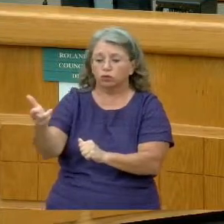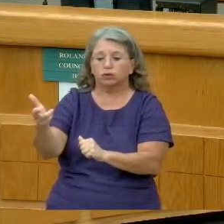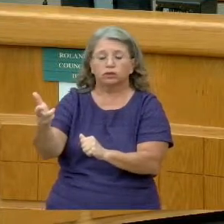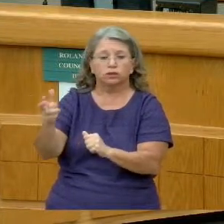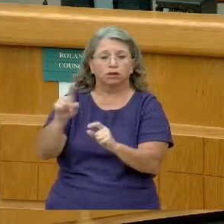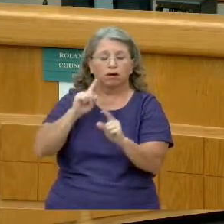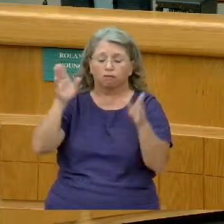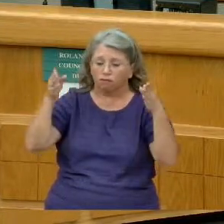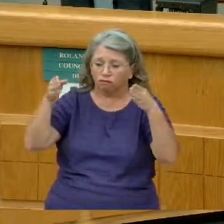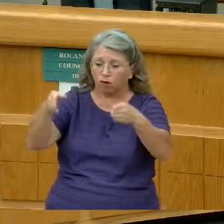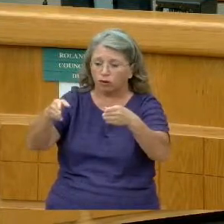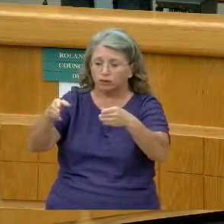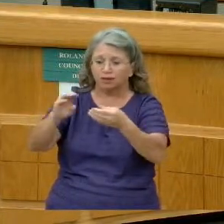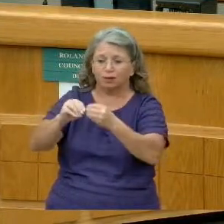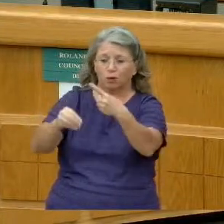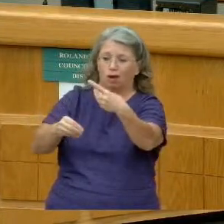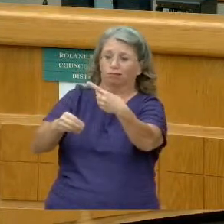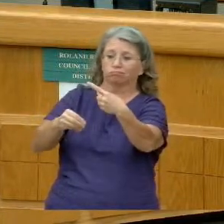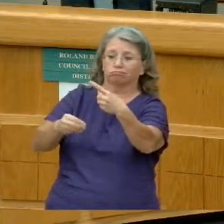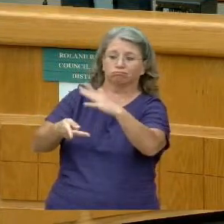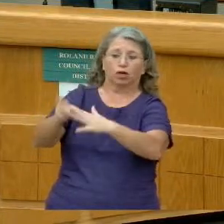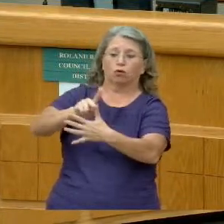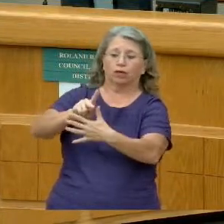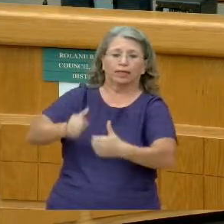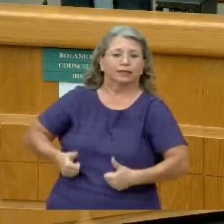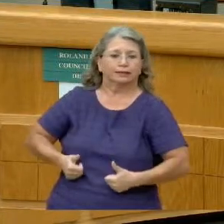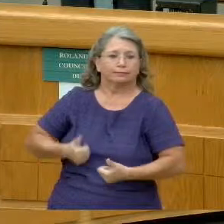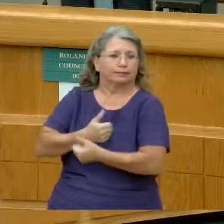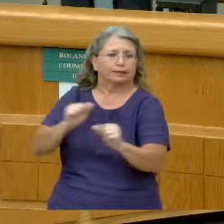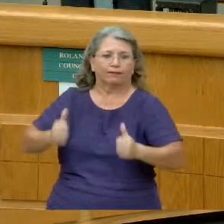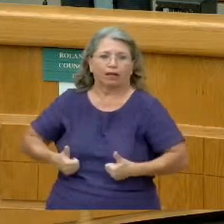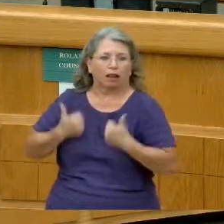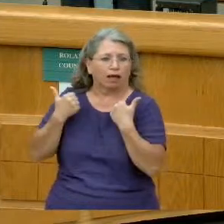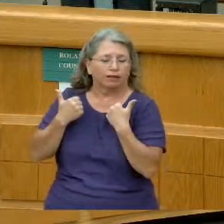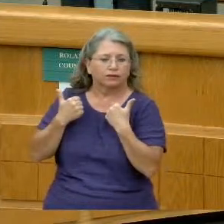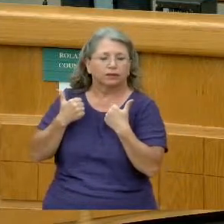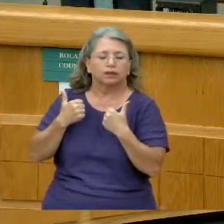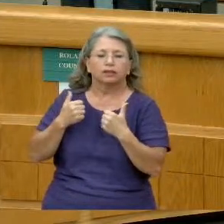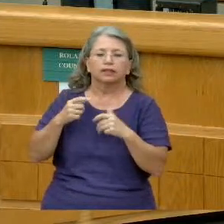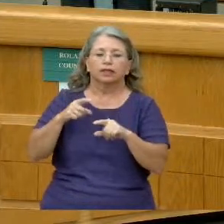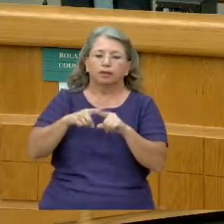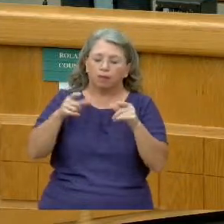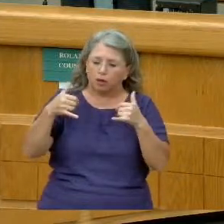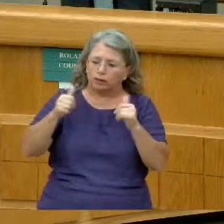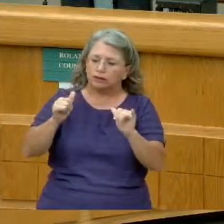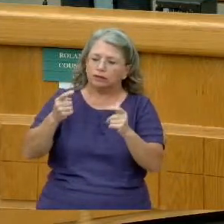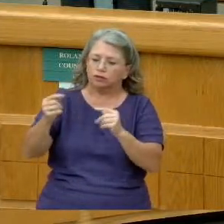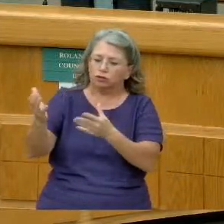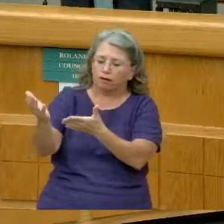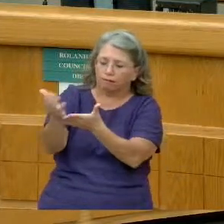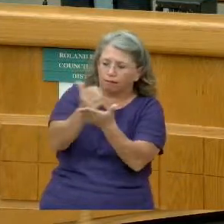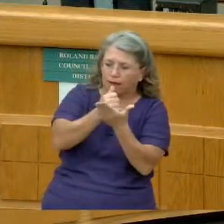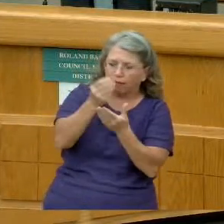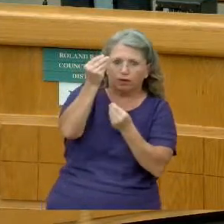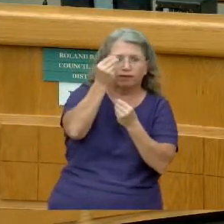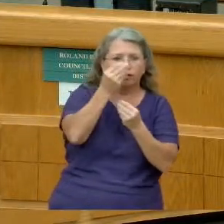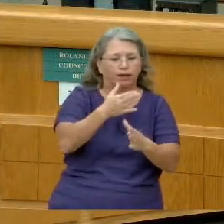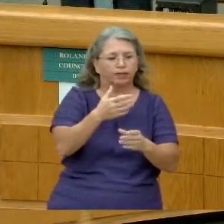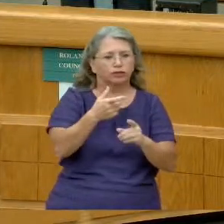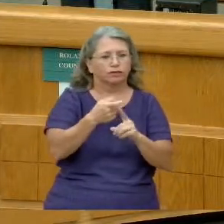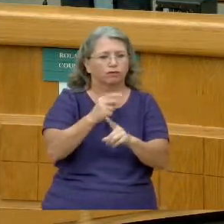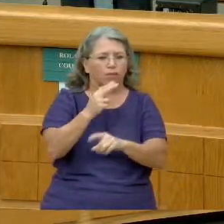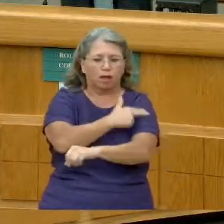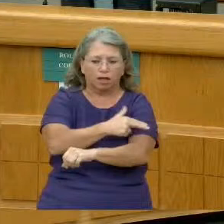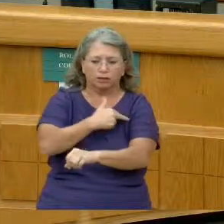lives. In the meantime, we are collecting daily information from our hospitals on deaths, including ages and